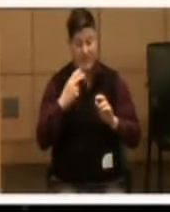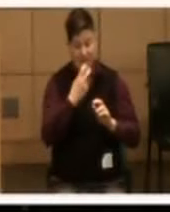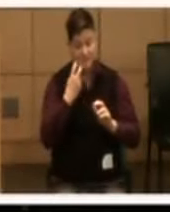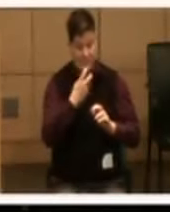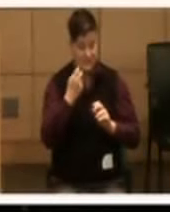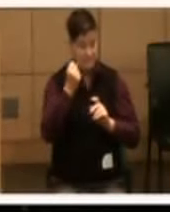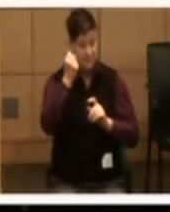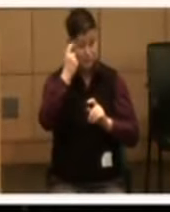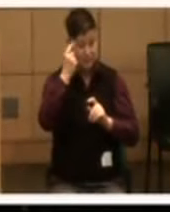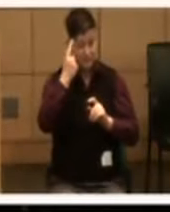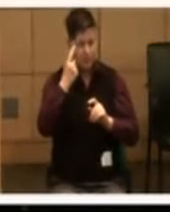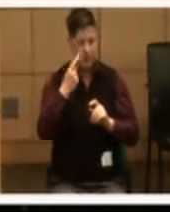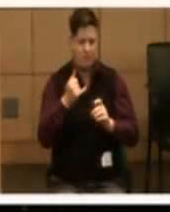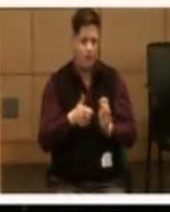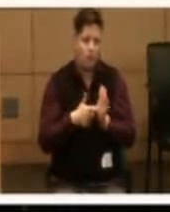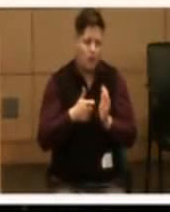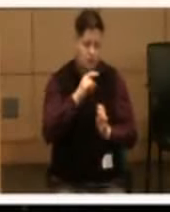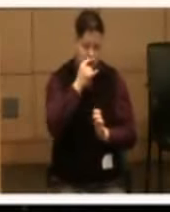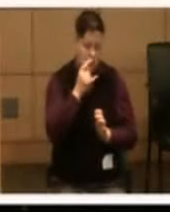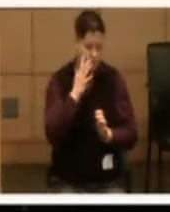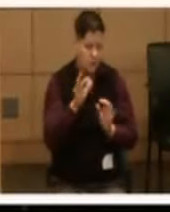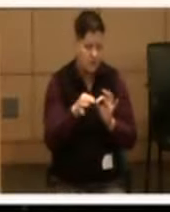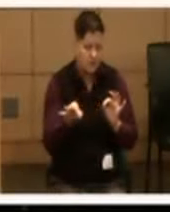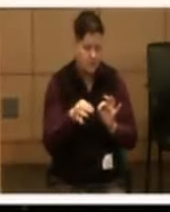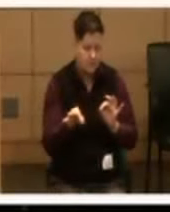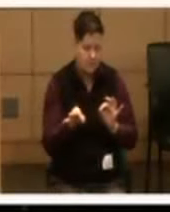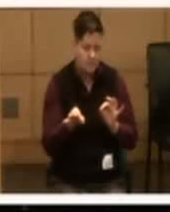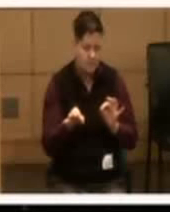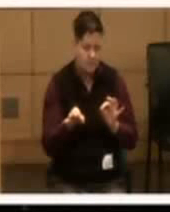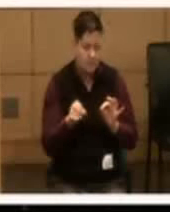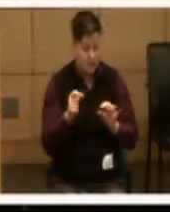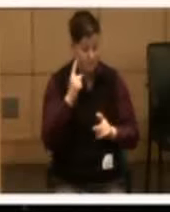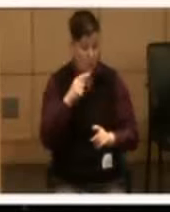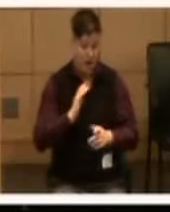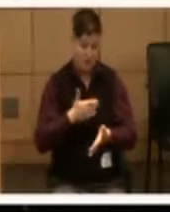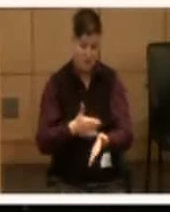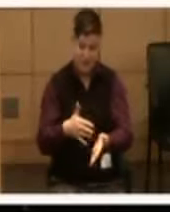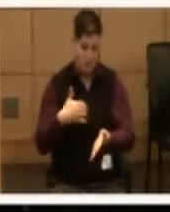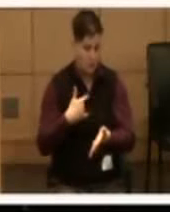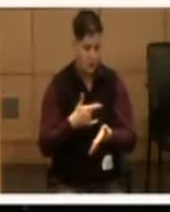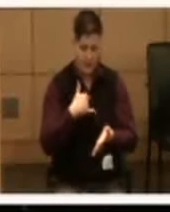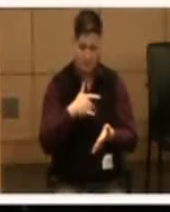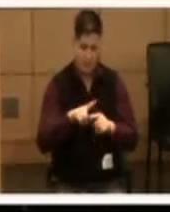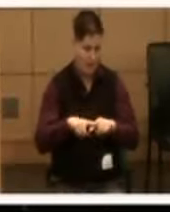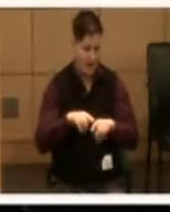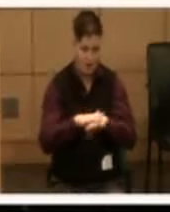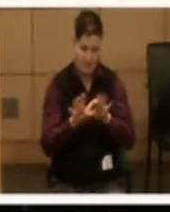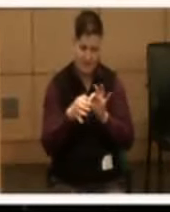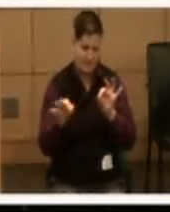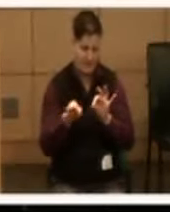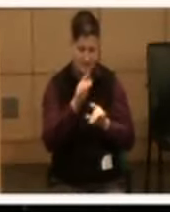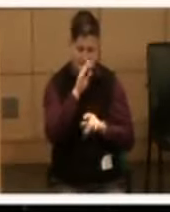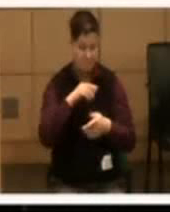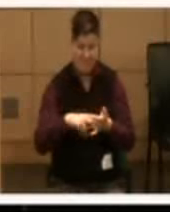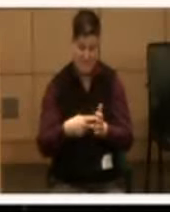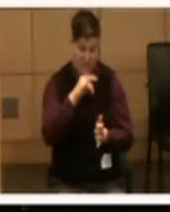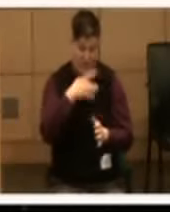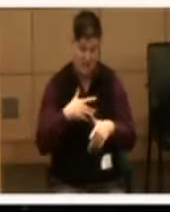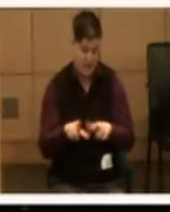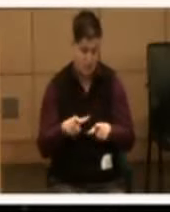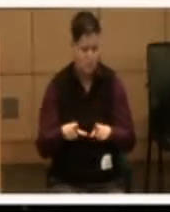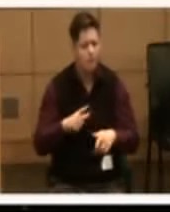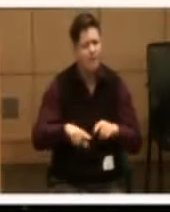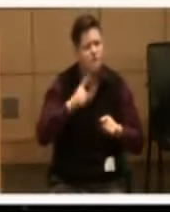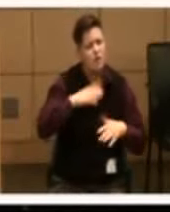have any inklings about what you might do with younger kids? We actually are looking into